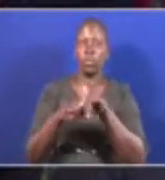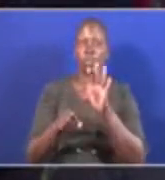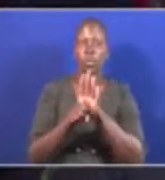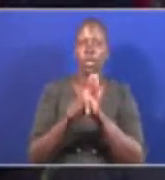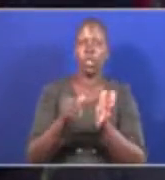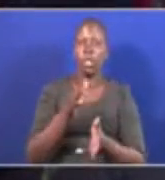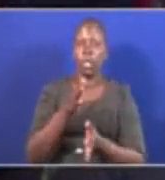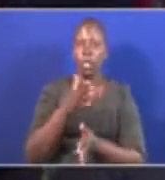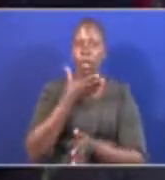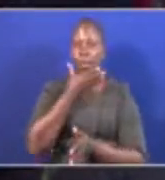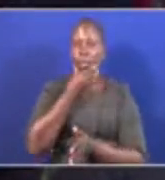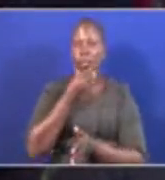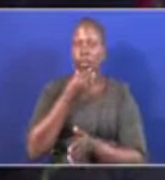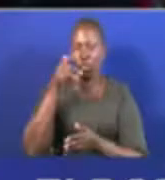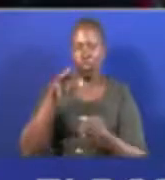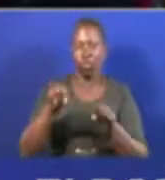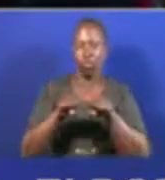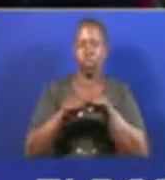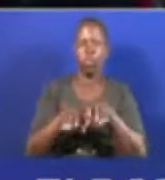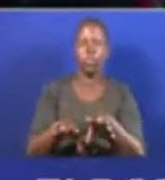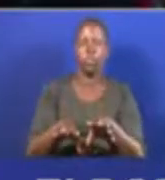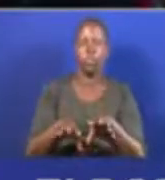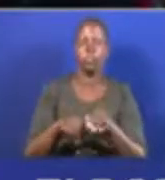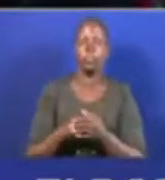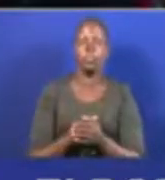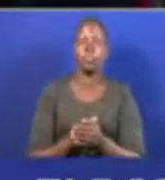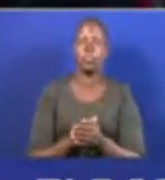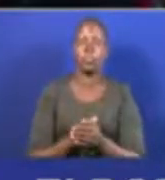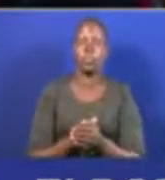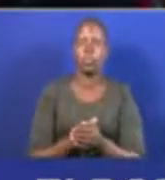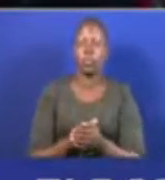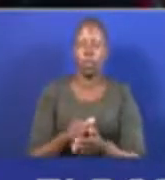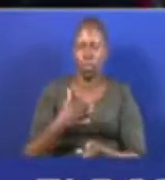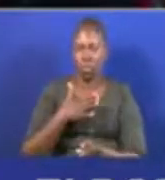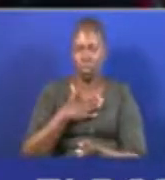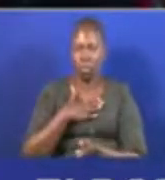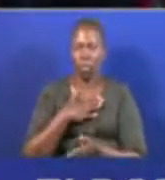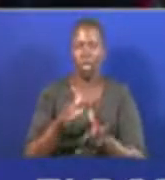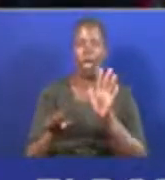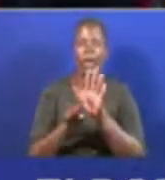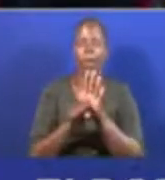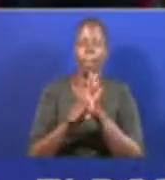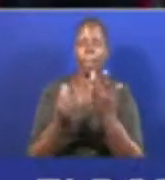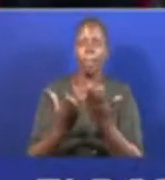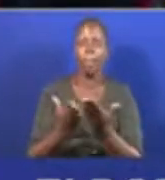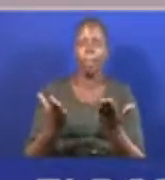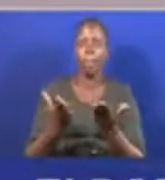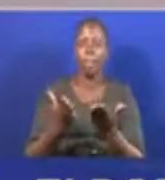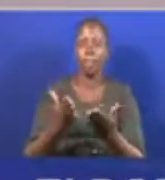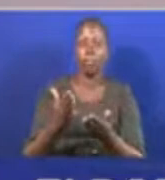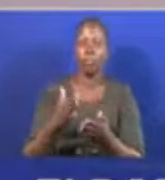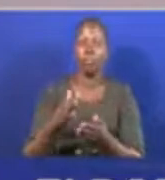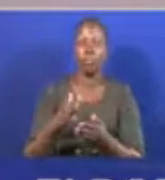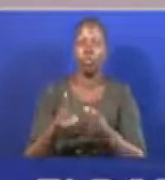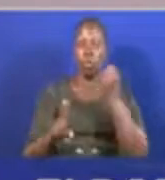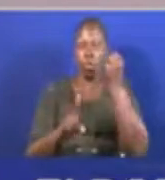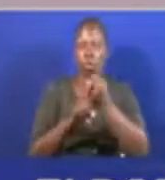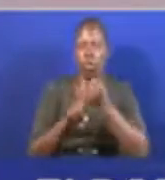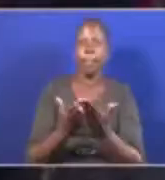father of devolution. We owe him a great deal for advocating